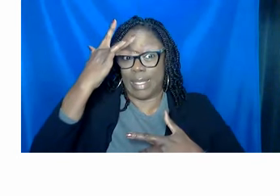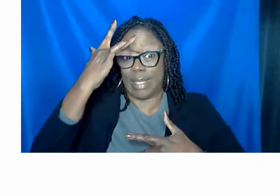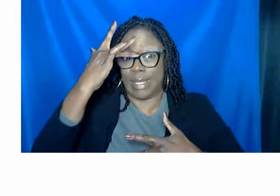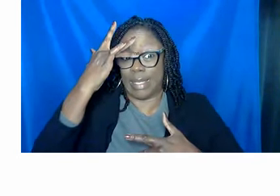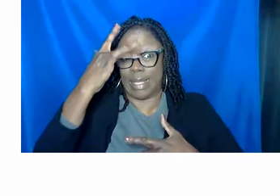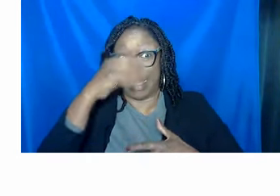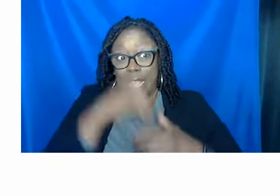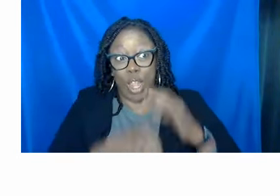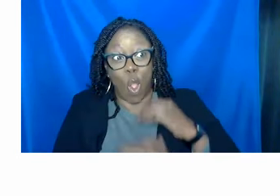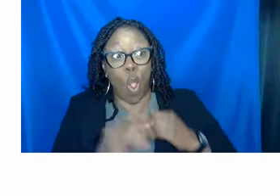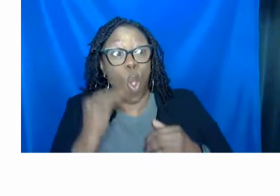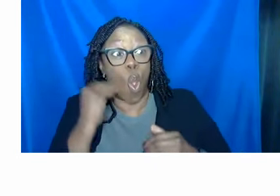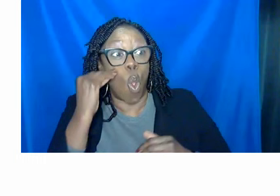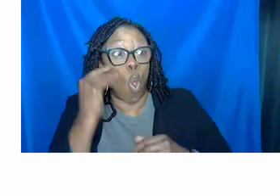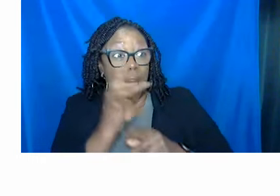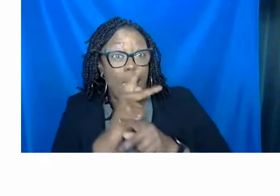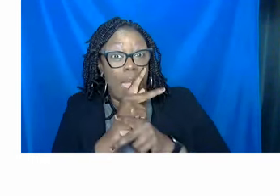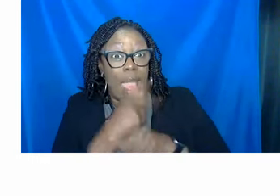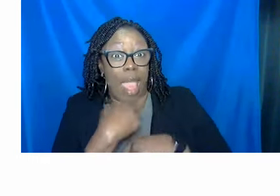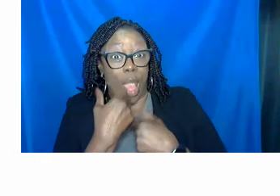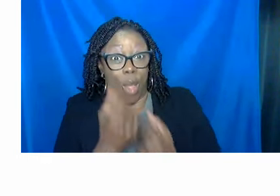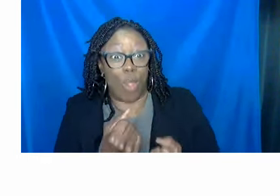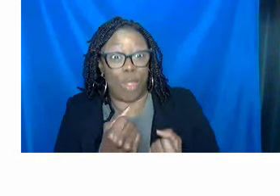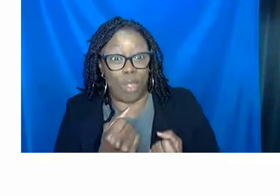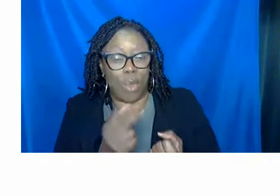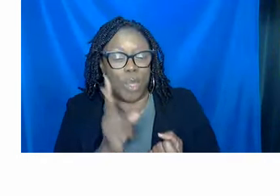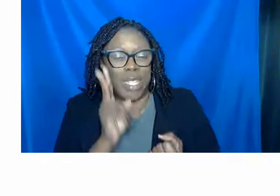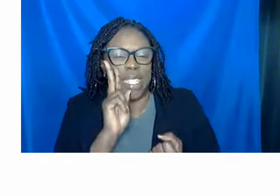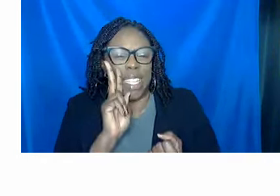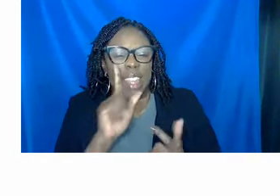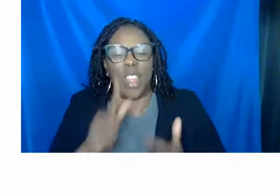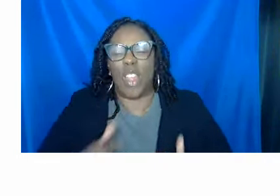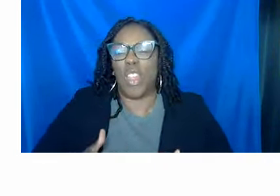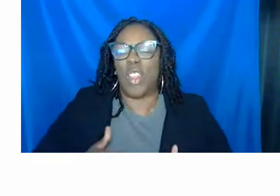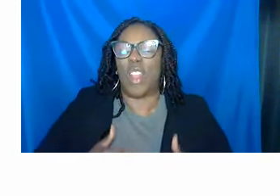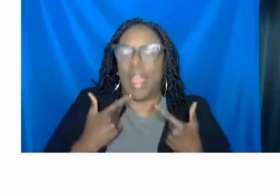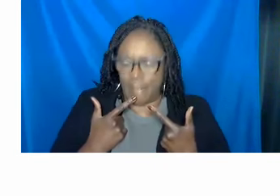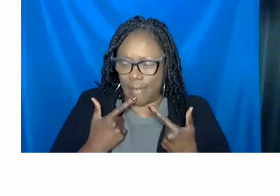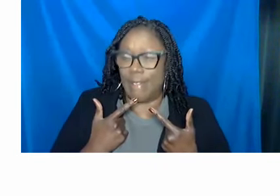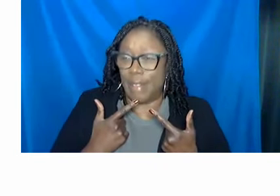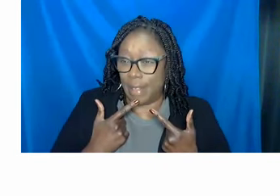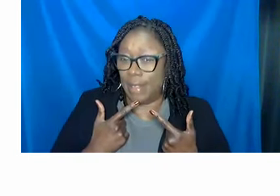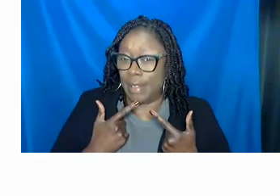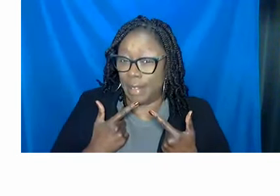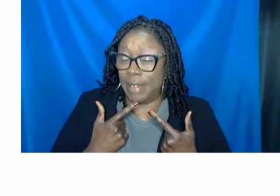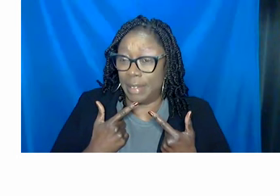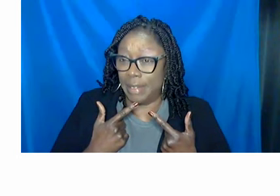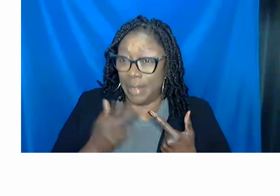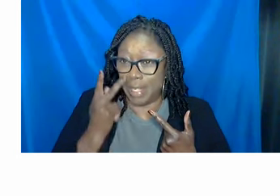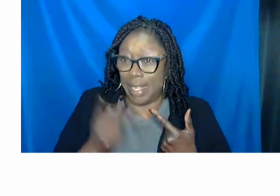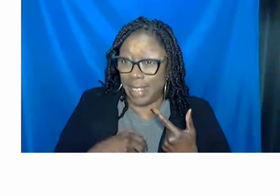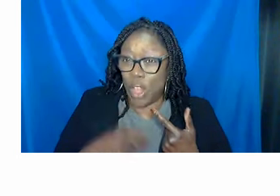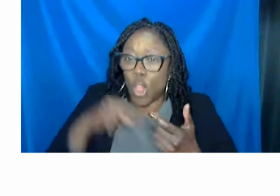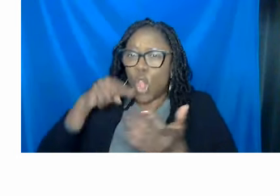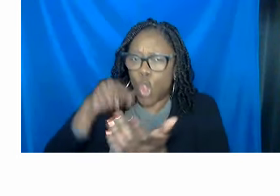But in home health, we see their lives. And so you could just see, right, the nurse with the person